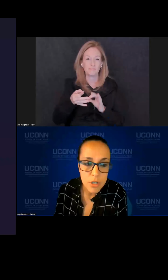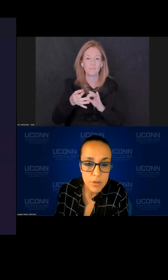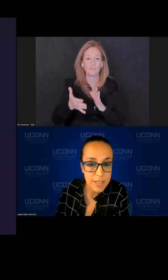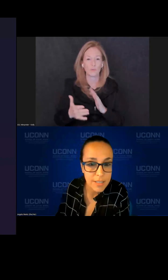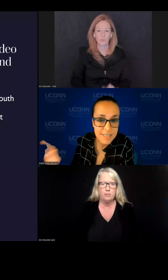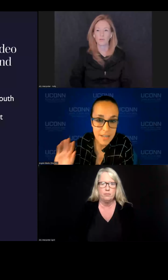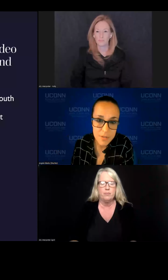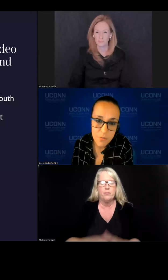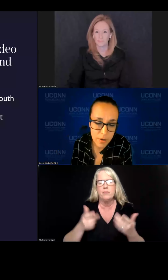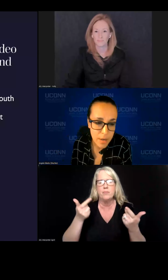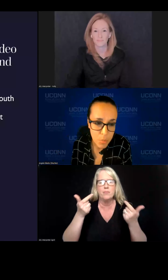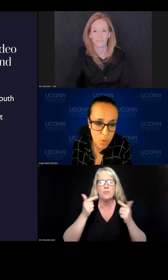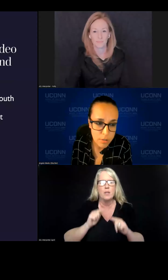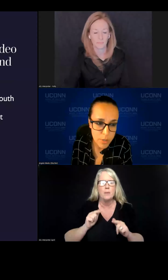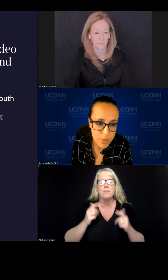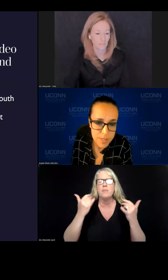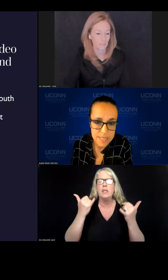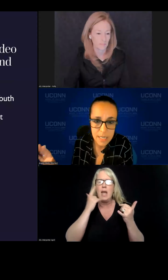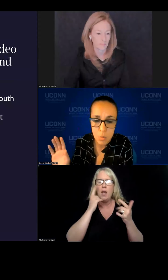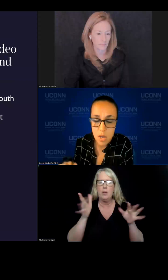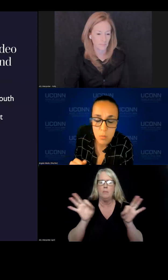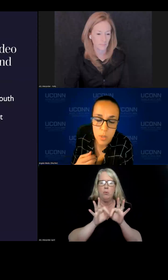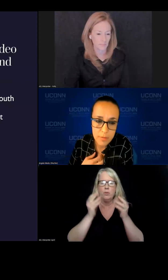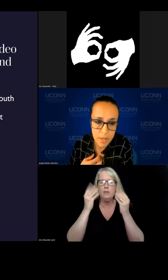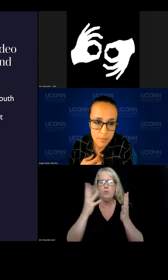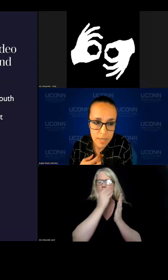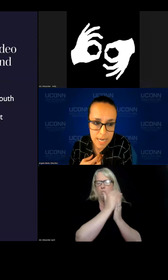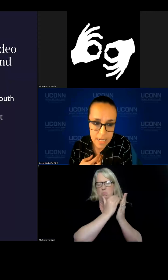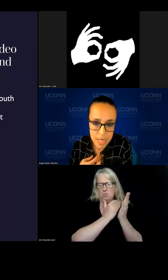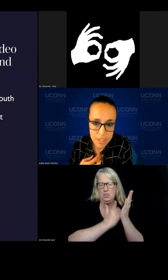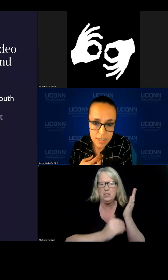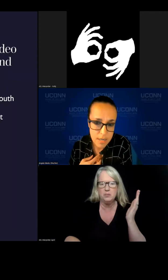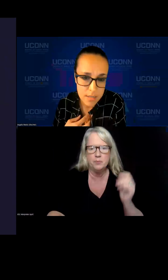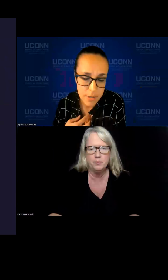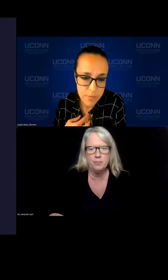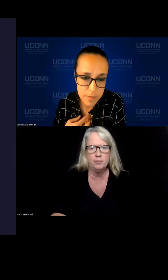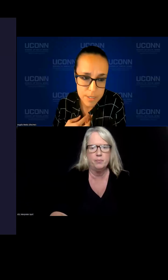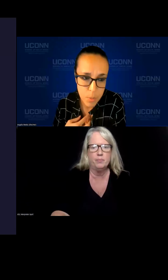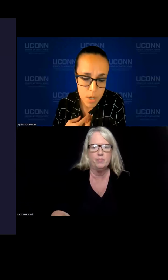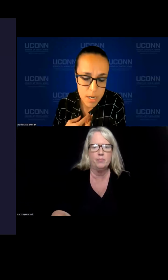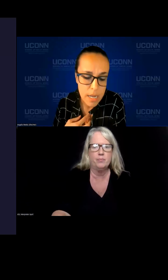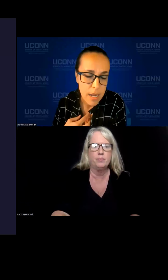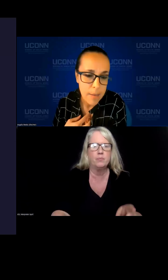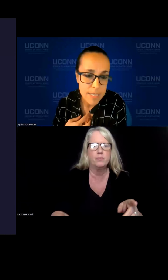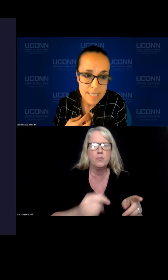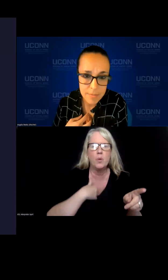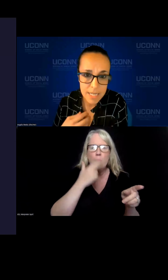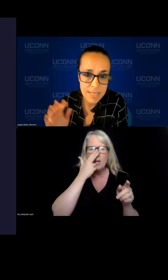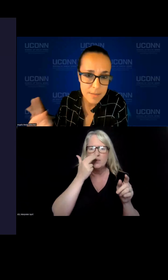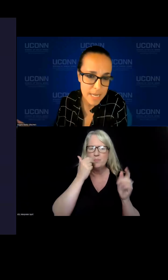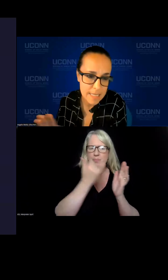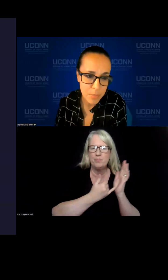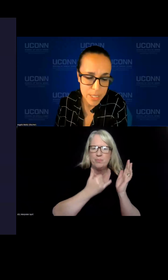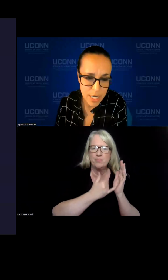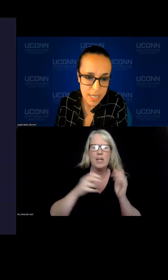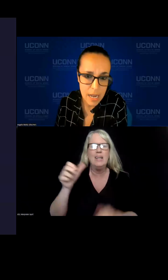So I'm just going to list off some very important resources here. One, we have an animation that talks about family support. It's 10 minutes.